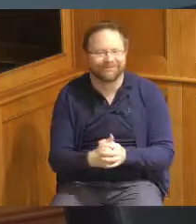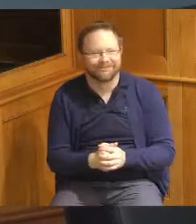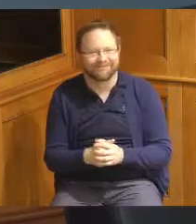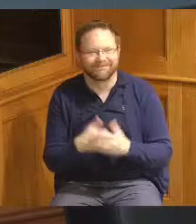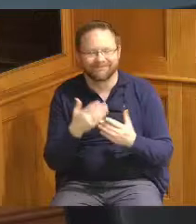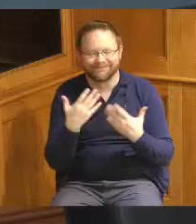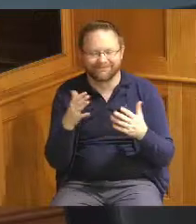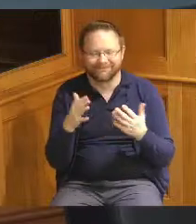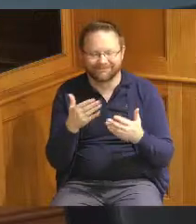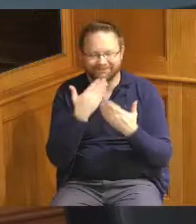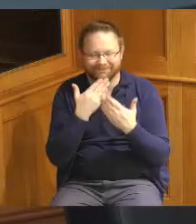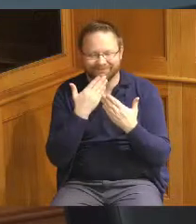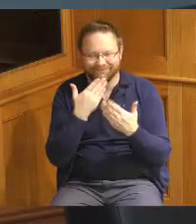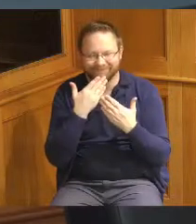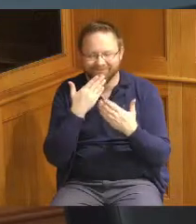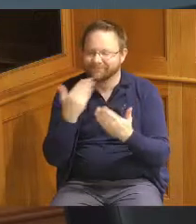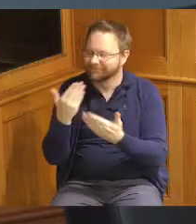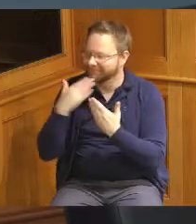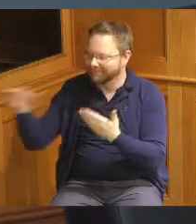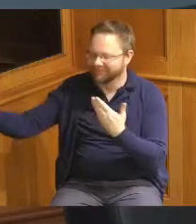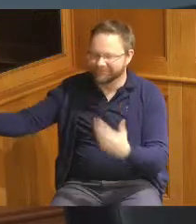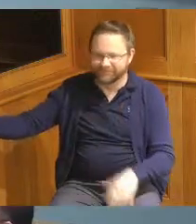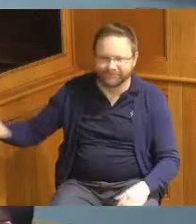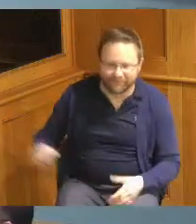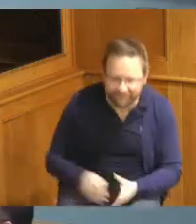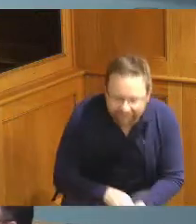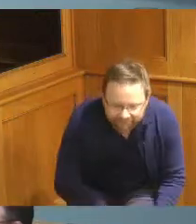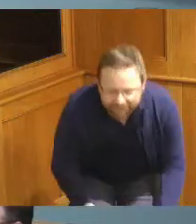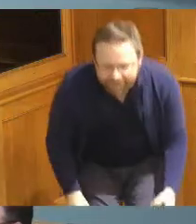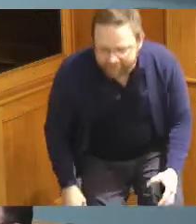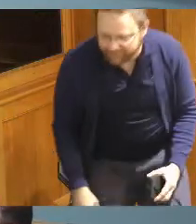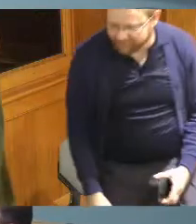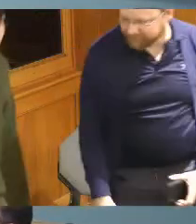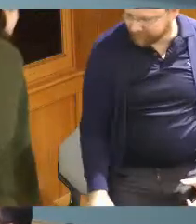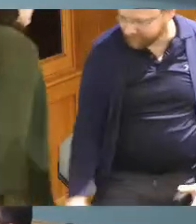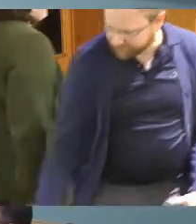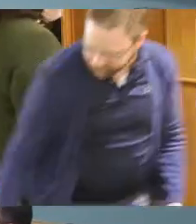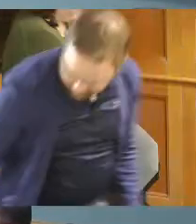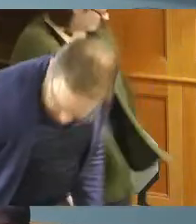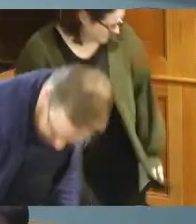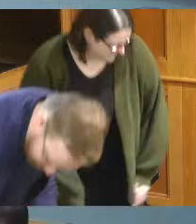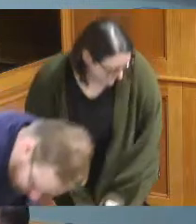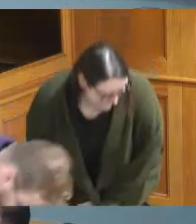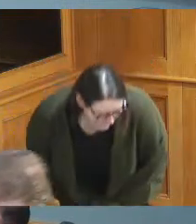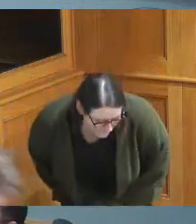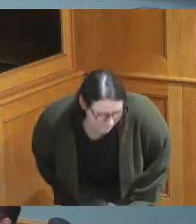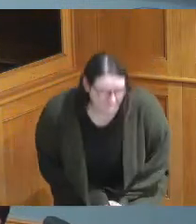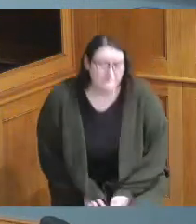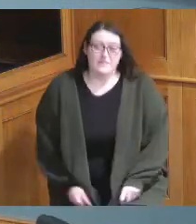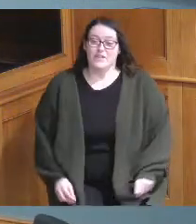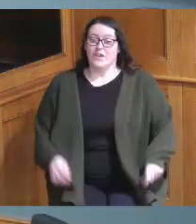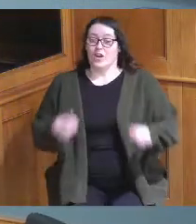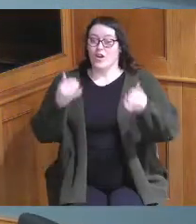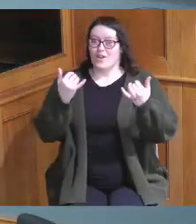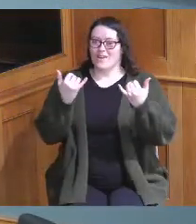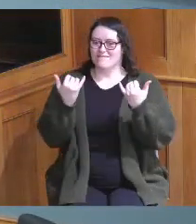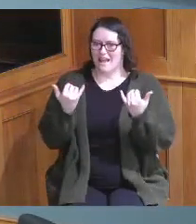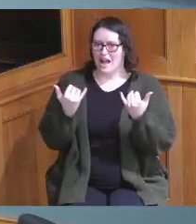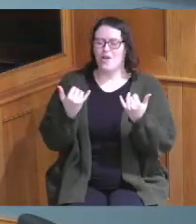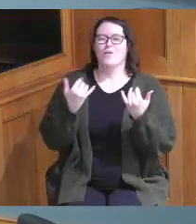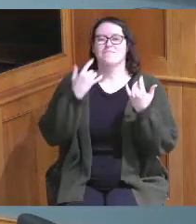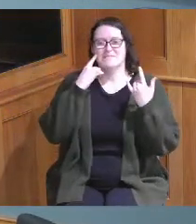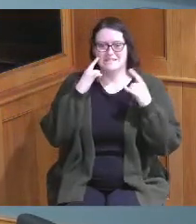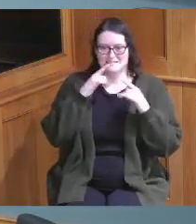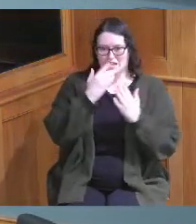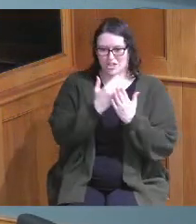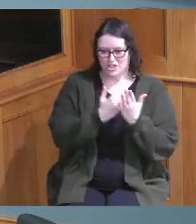All right. All right, Thank you. thank you. Thanks so much. Yeah, I for being here. appreciate it. Appreciate it, thank you. All right, we're going to go back to the consent agenda, so we're